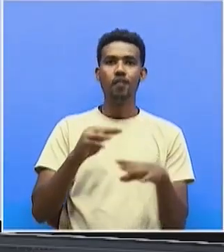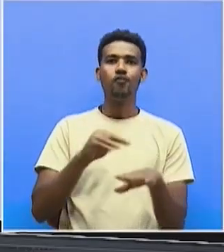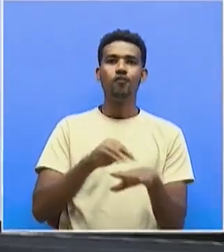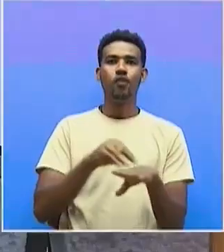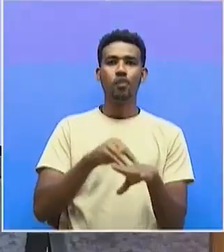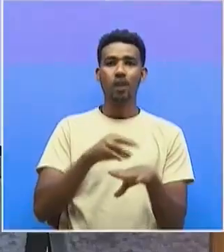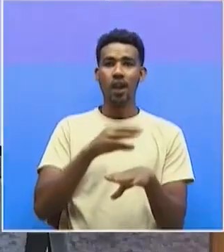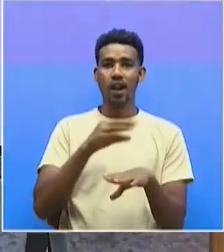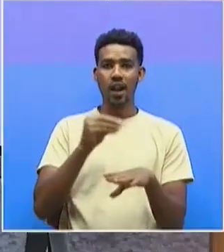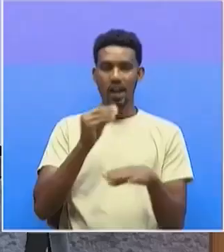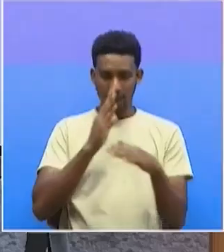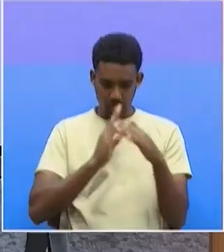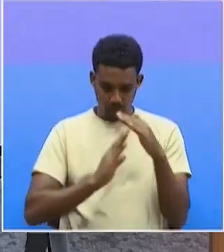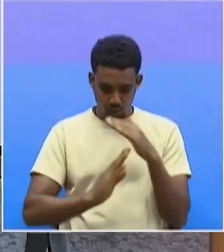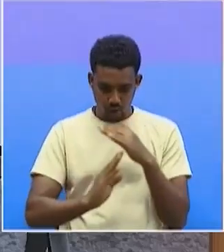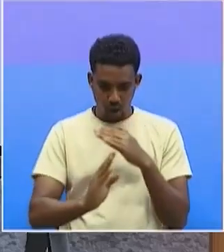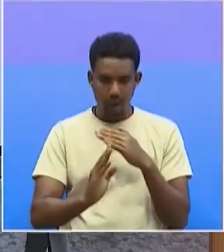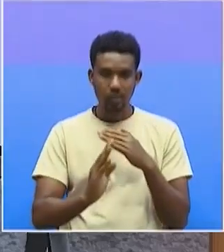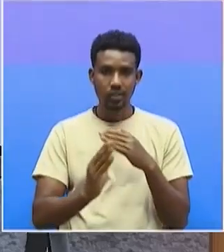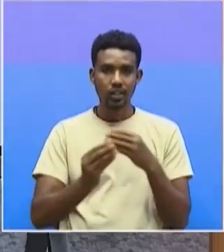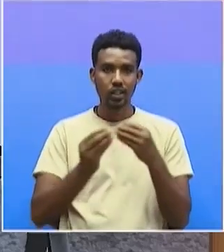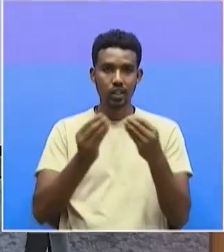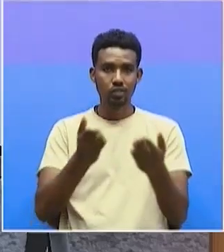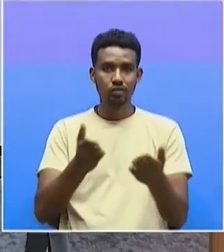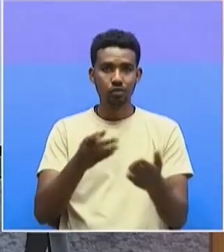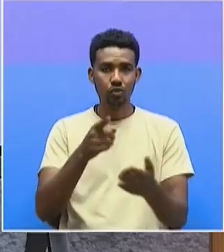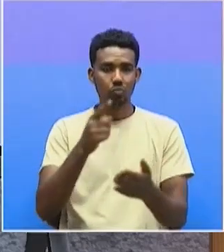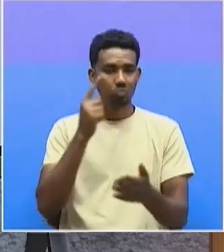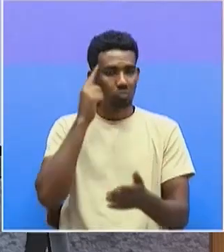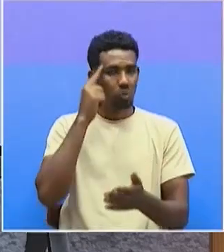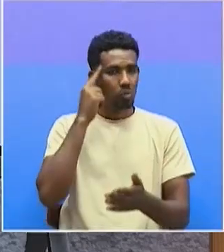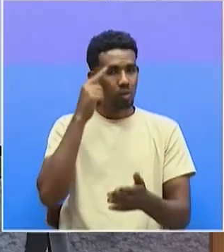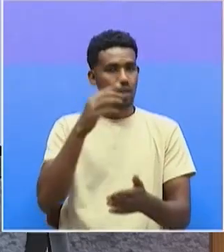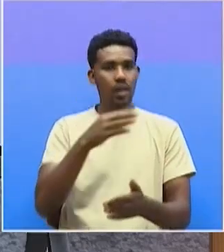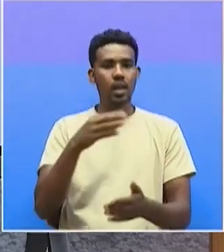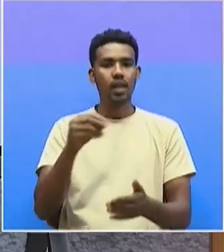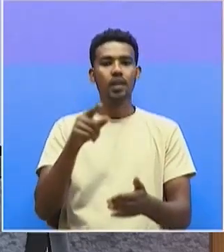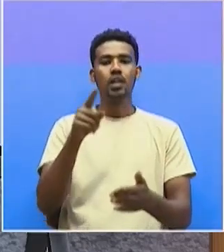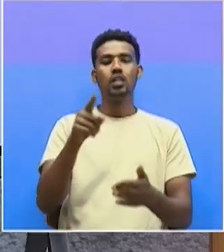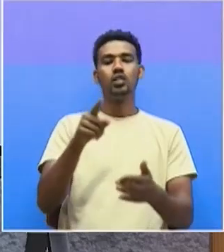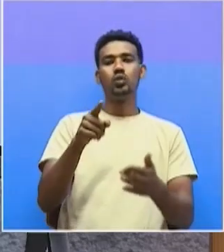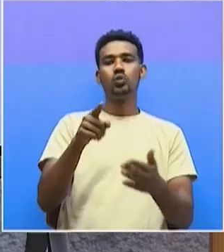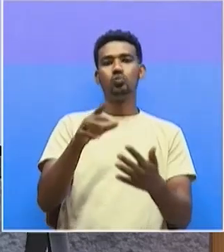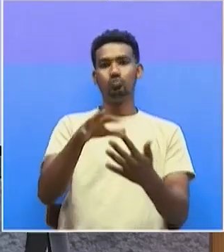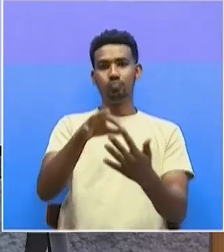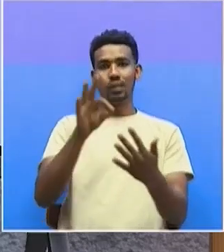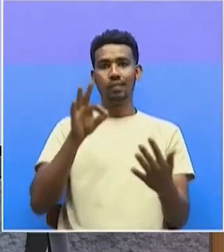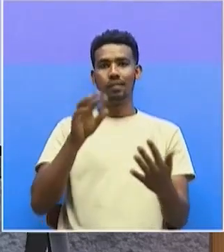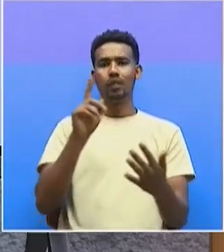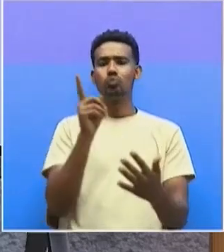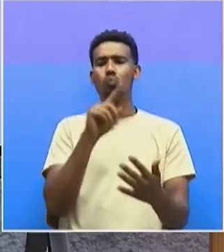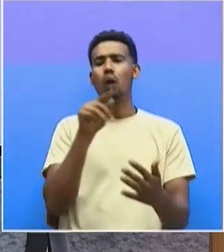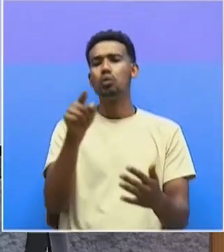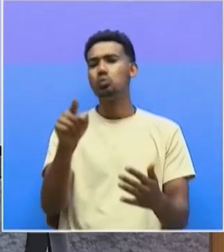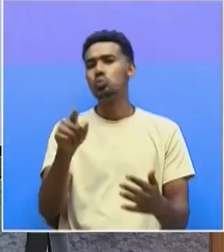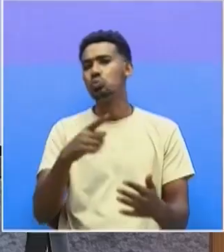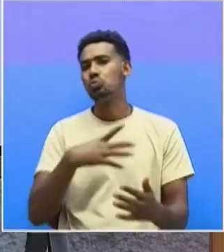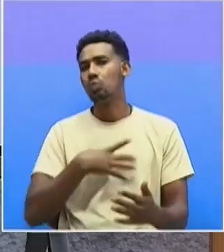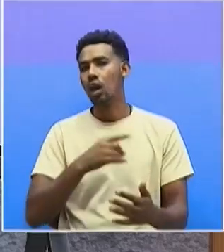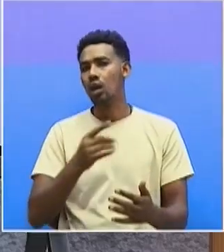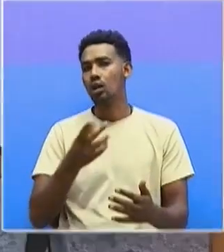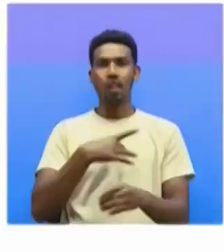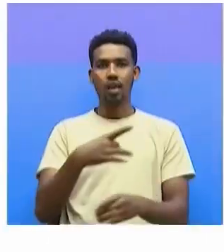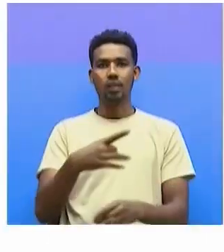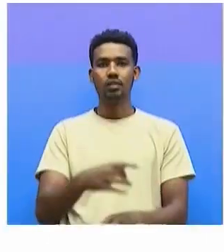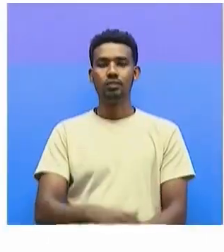polite way to give your opinion and also your preference to what you like or not. This is